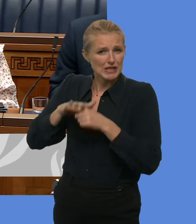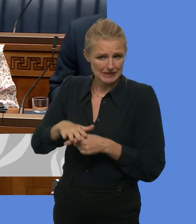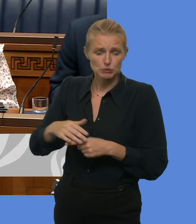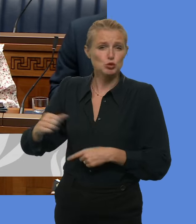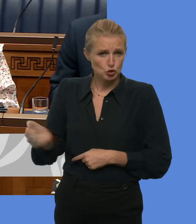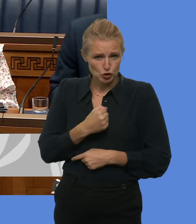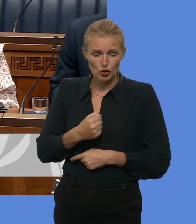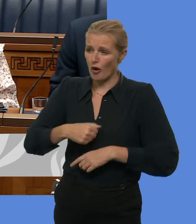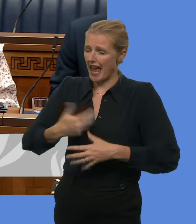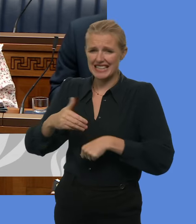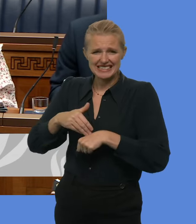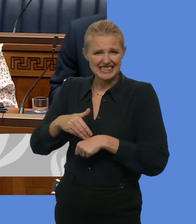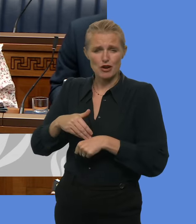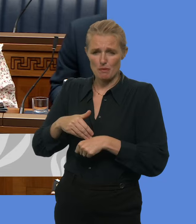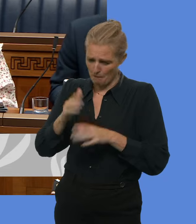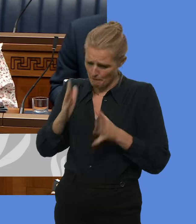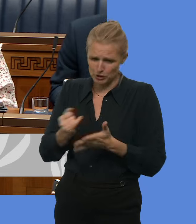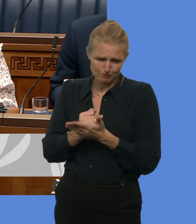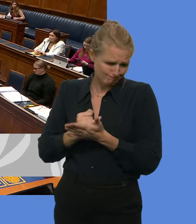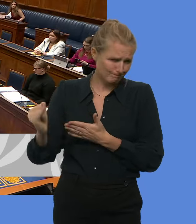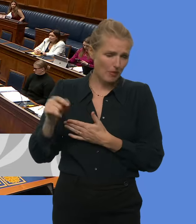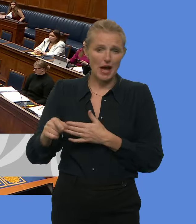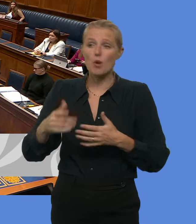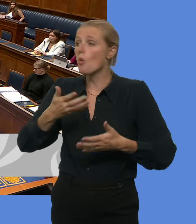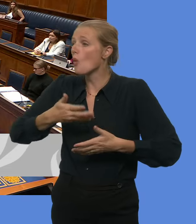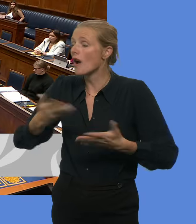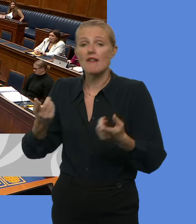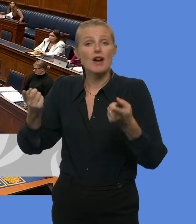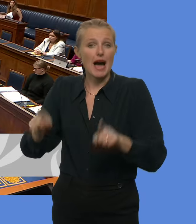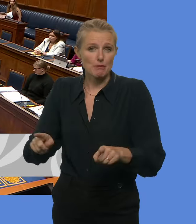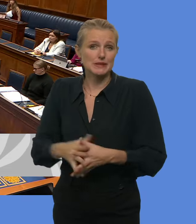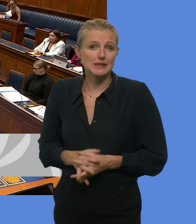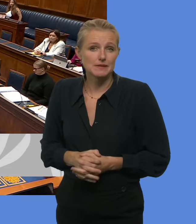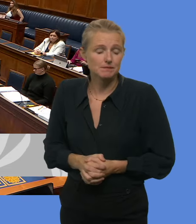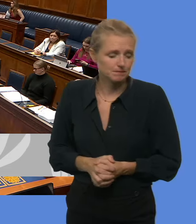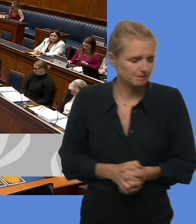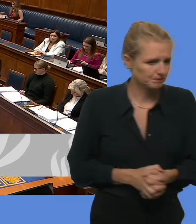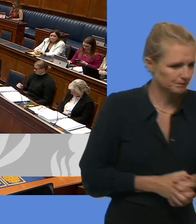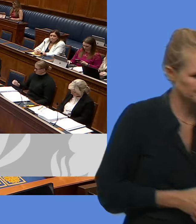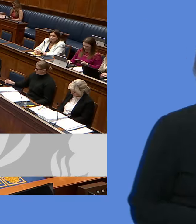and sectarianism, no matter where that is found. Paula Bradshaw.